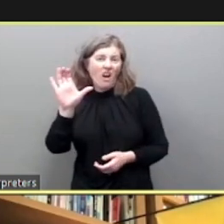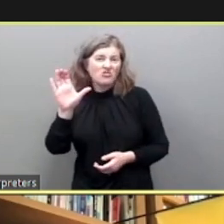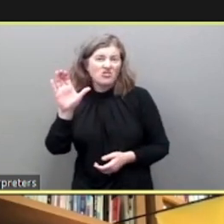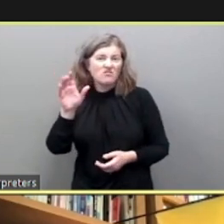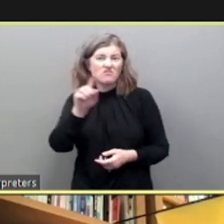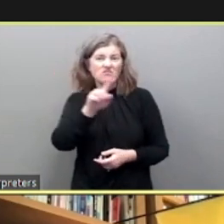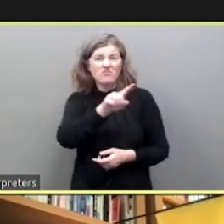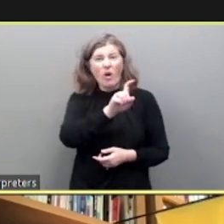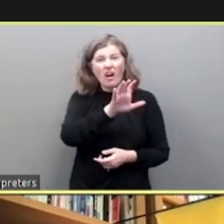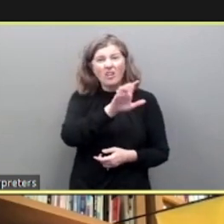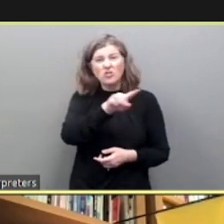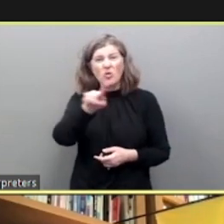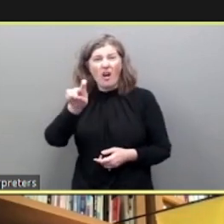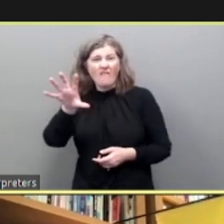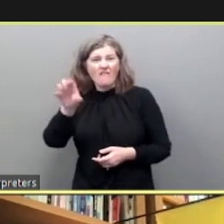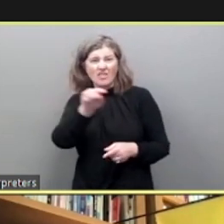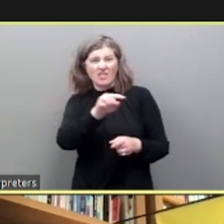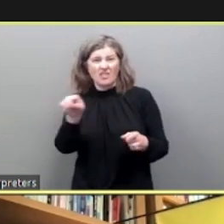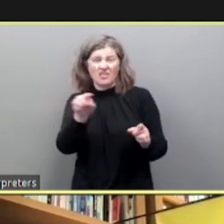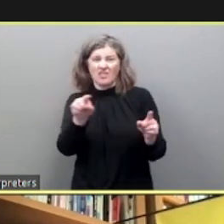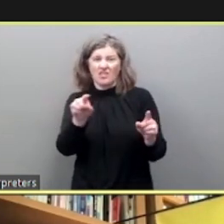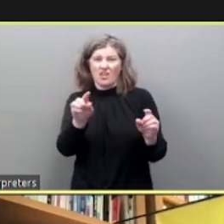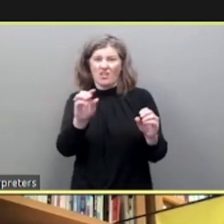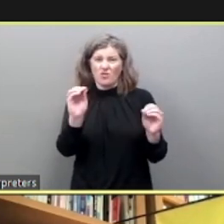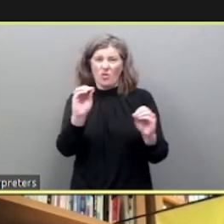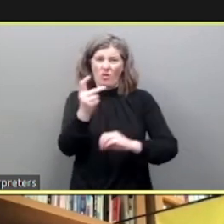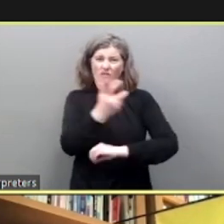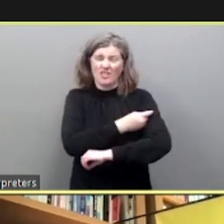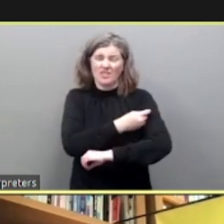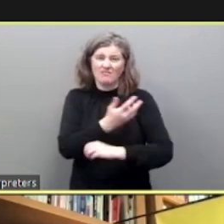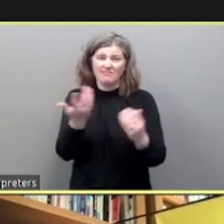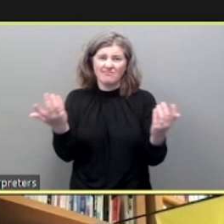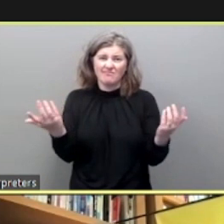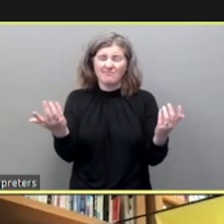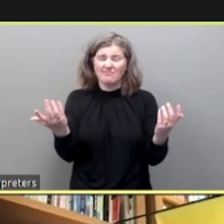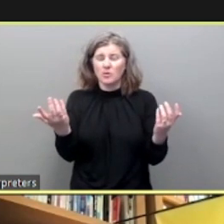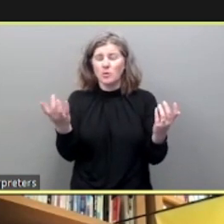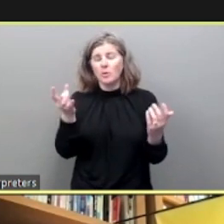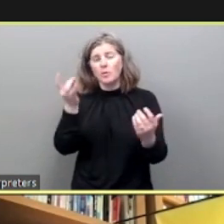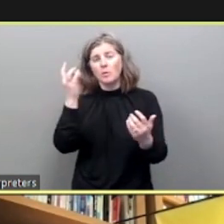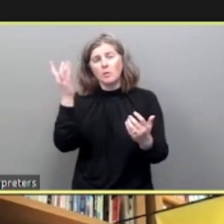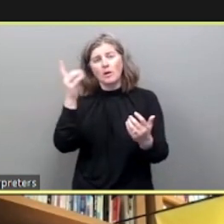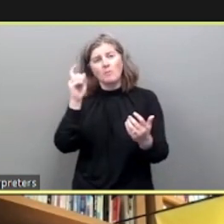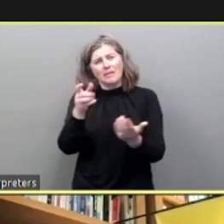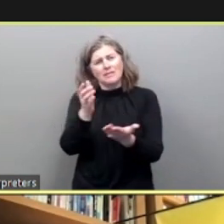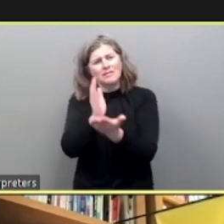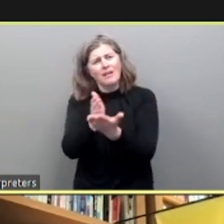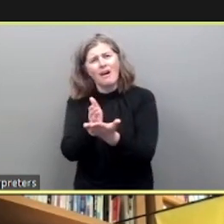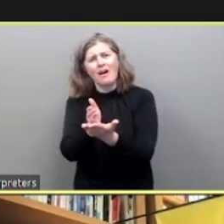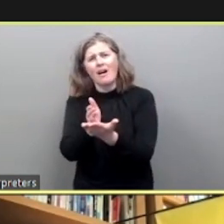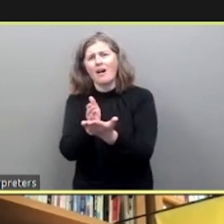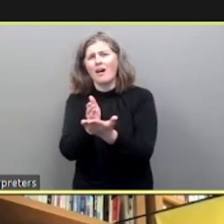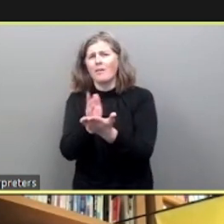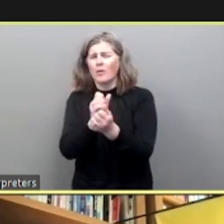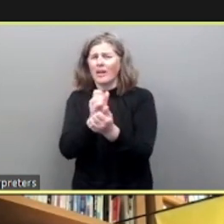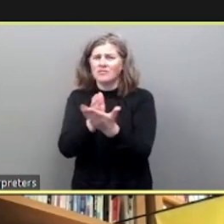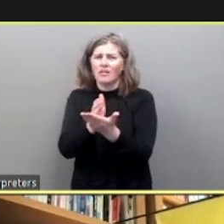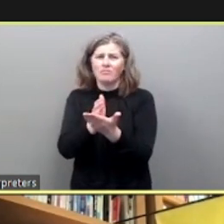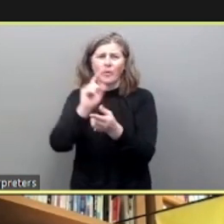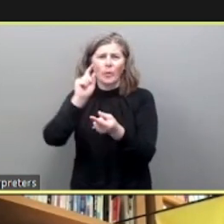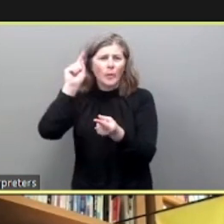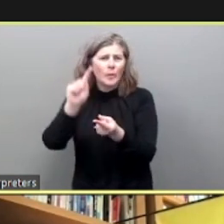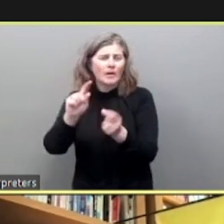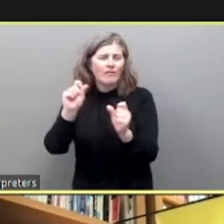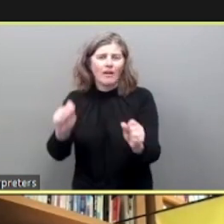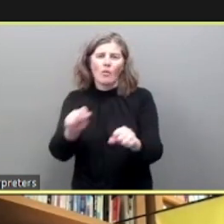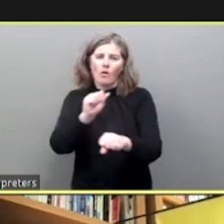150 of those deaths will be in vaccinated people. So this has got to stop. There are things we can do to stop it.